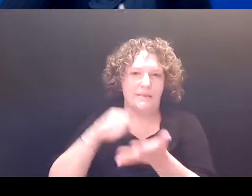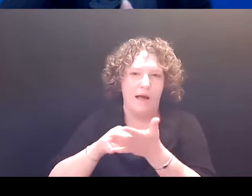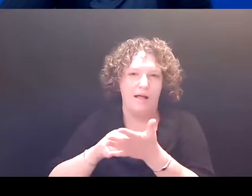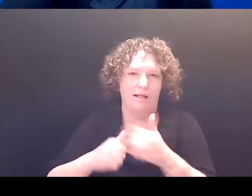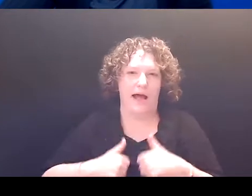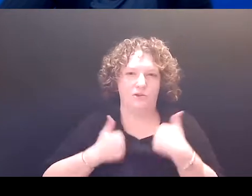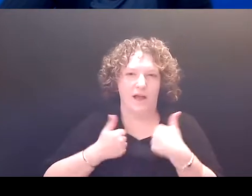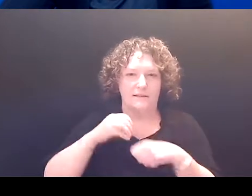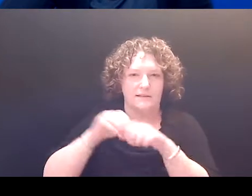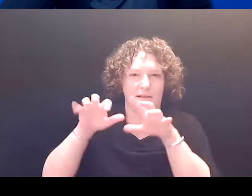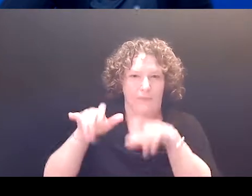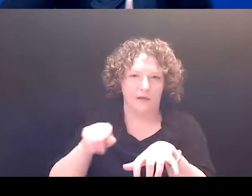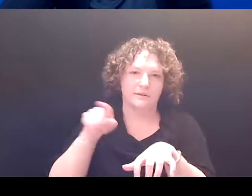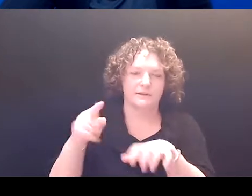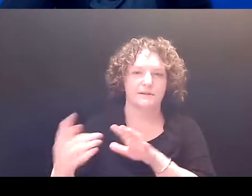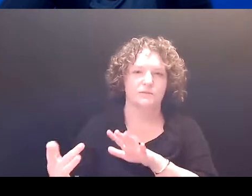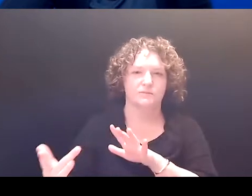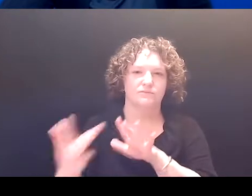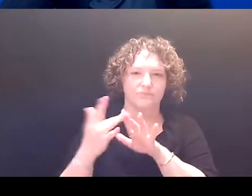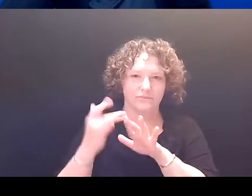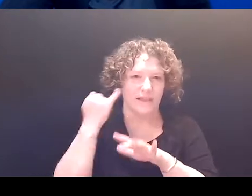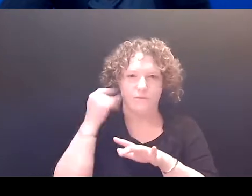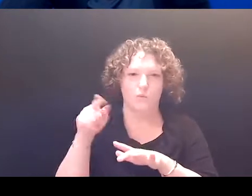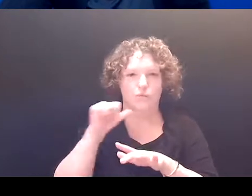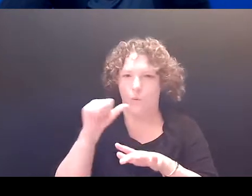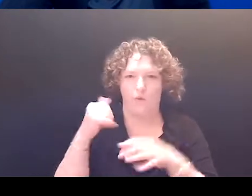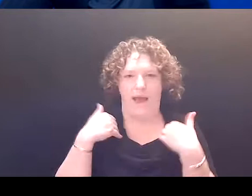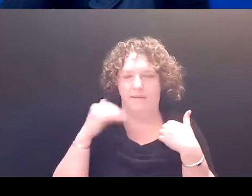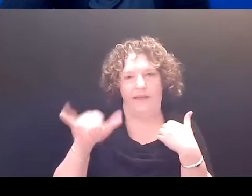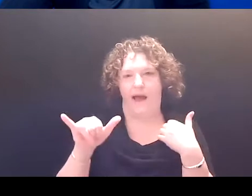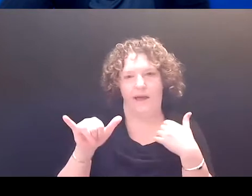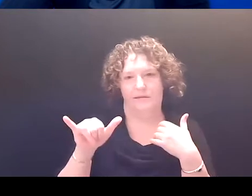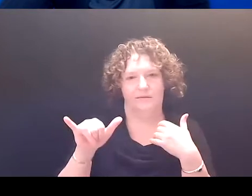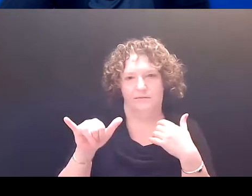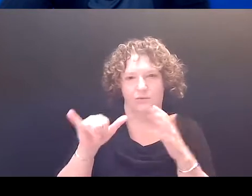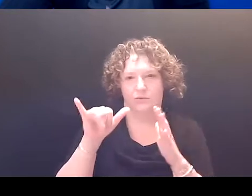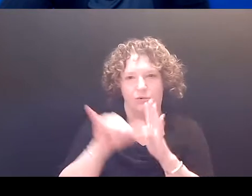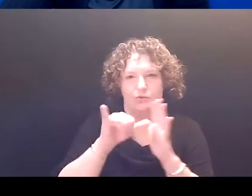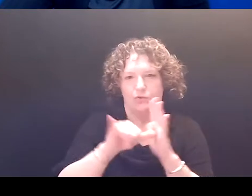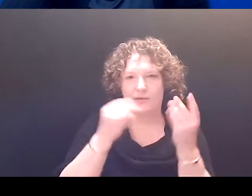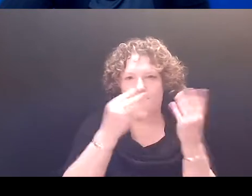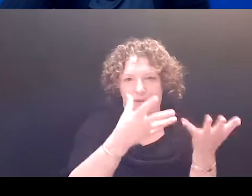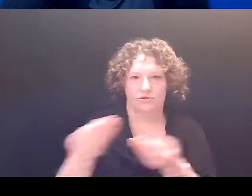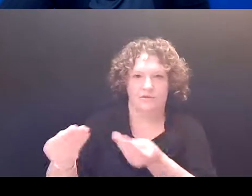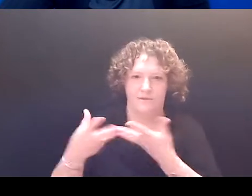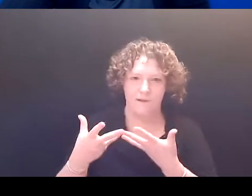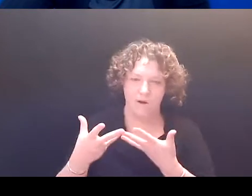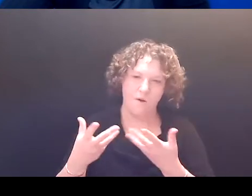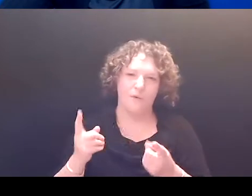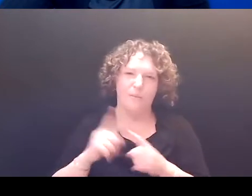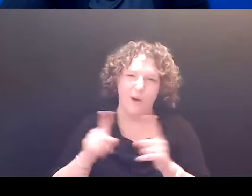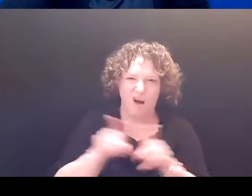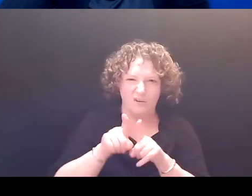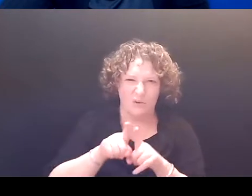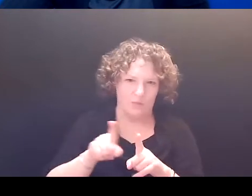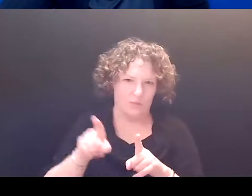You know, I type my email address in the chat so you can reach out to me if you don't have the YouTube